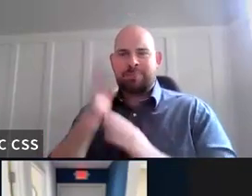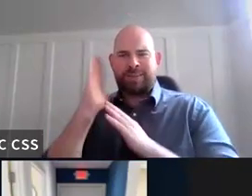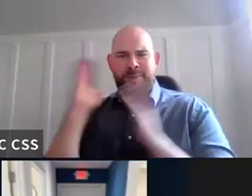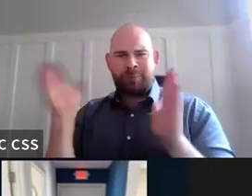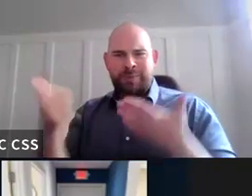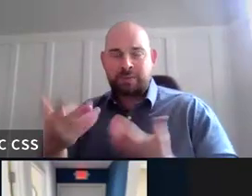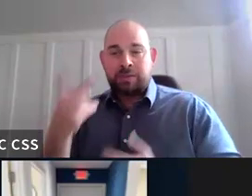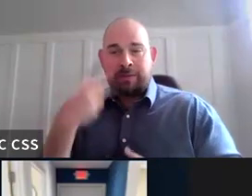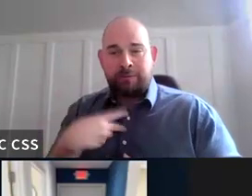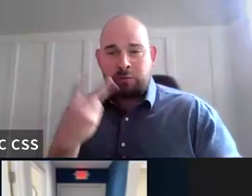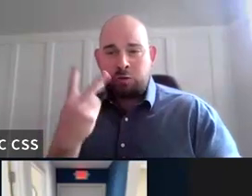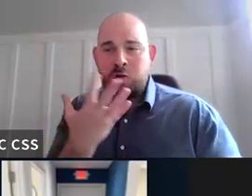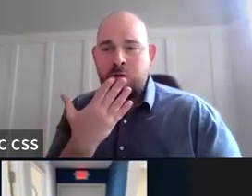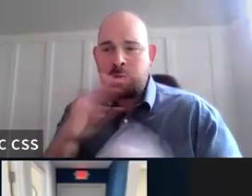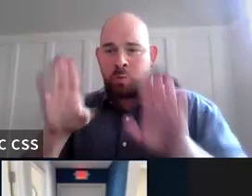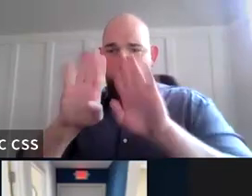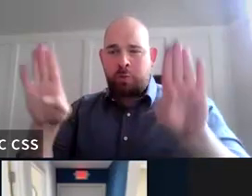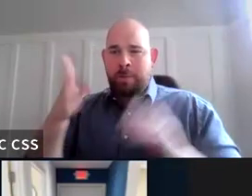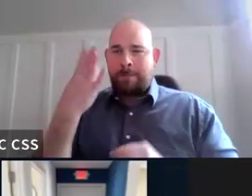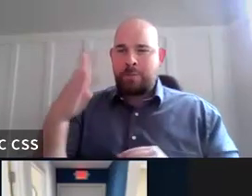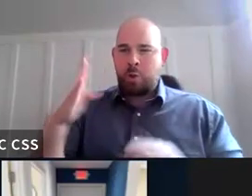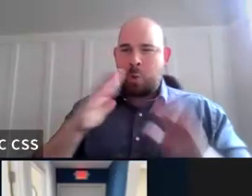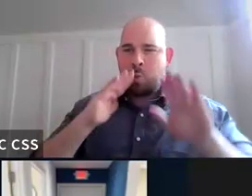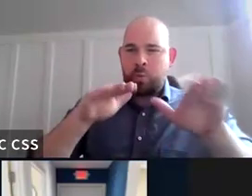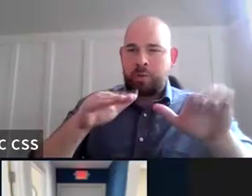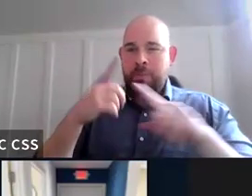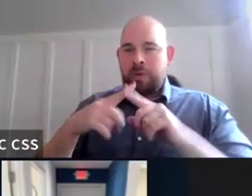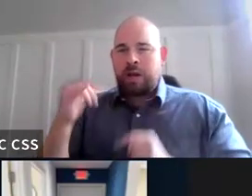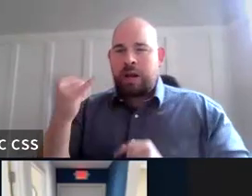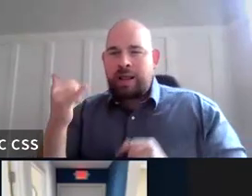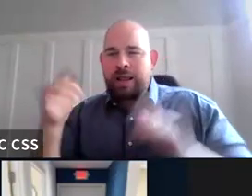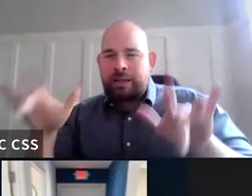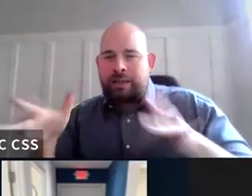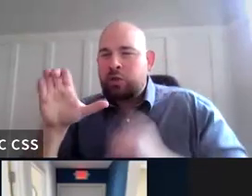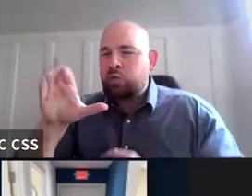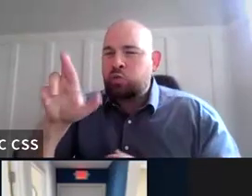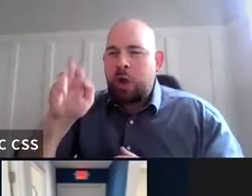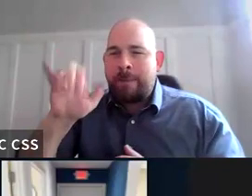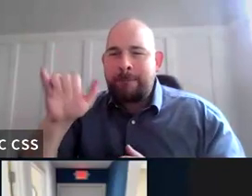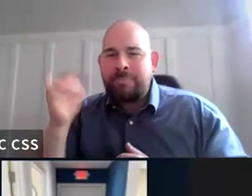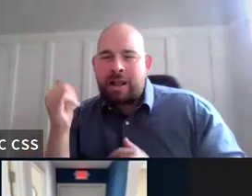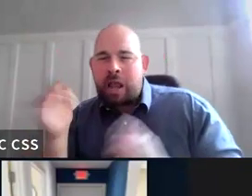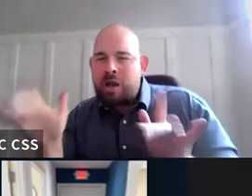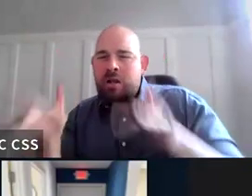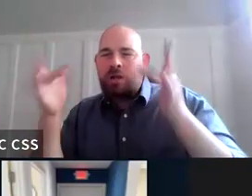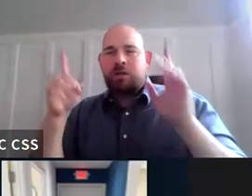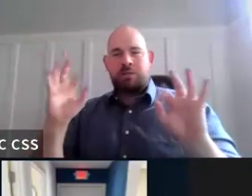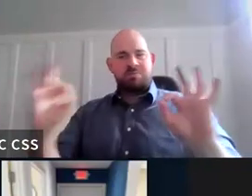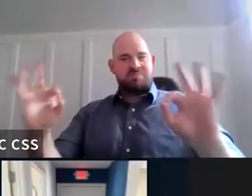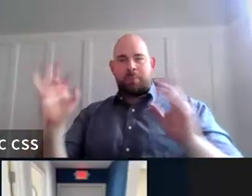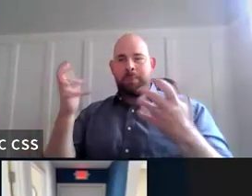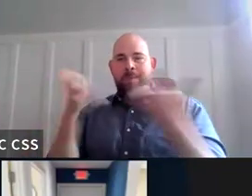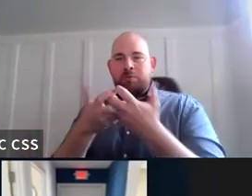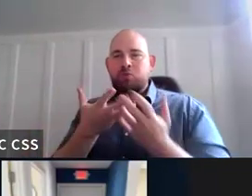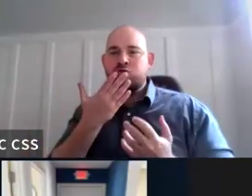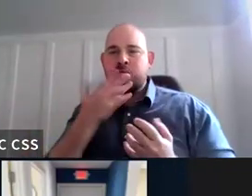So just beautiful, right? I mean, the bedrooms, they were great. And you see the colors of the walls again, that ocean blue with light yellow, like kind